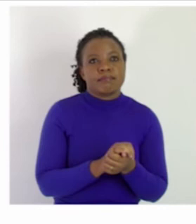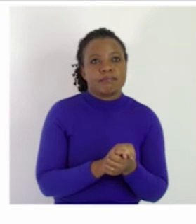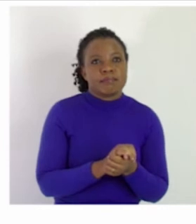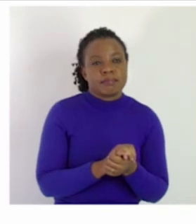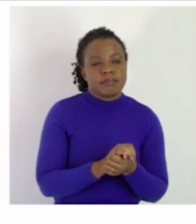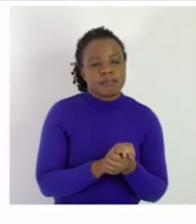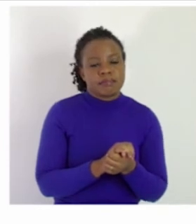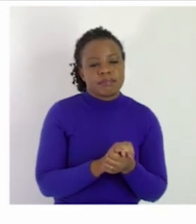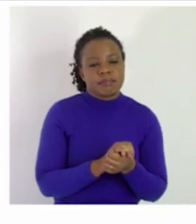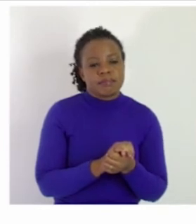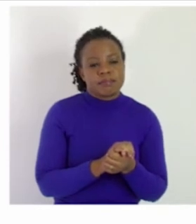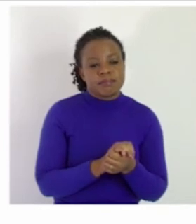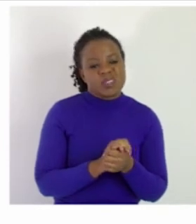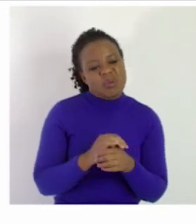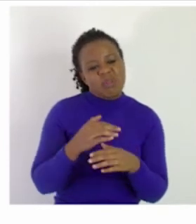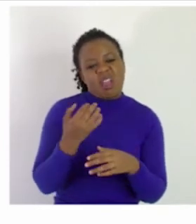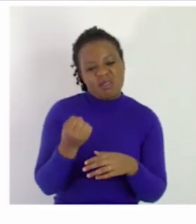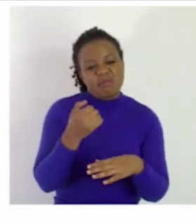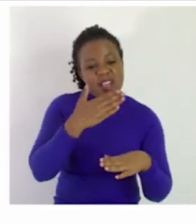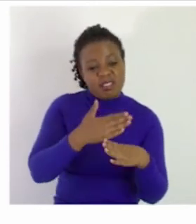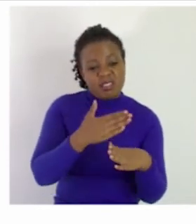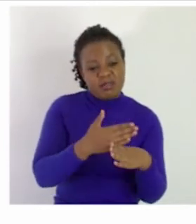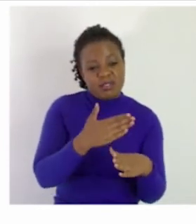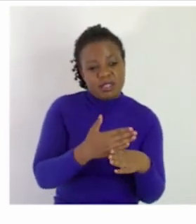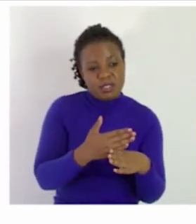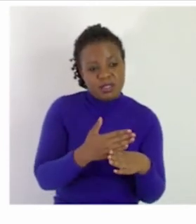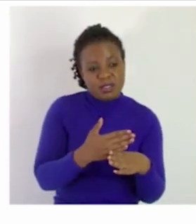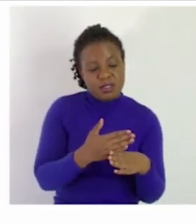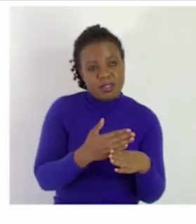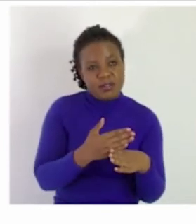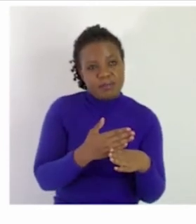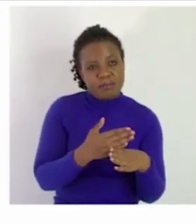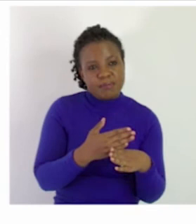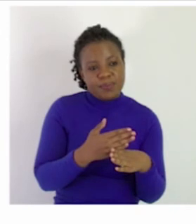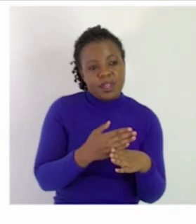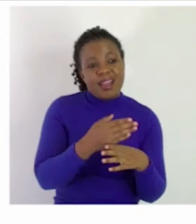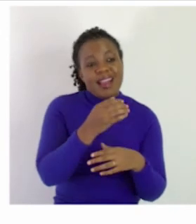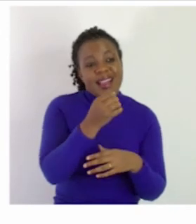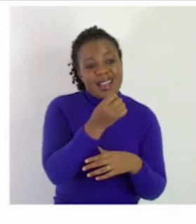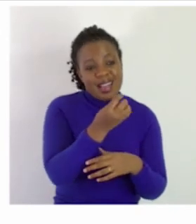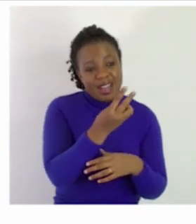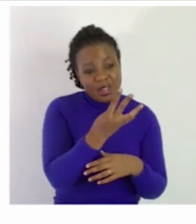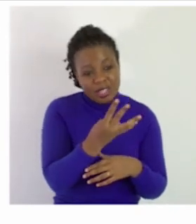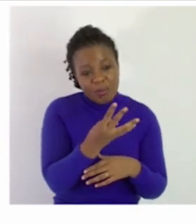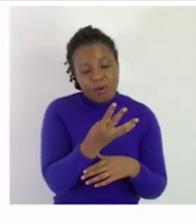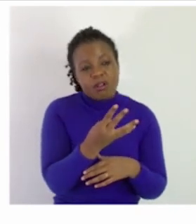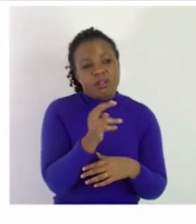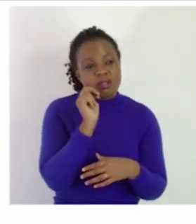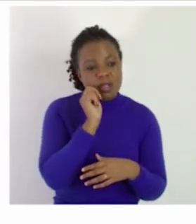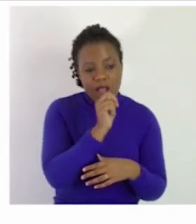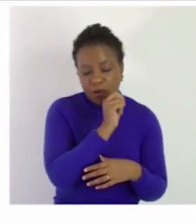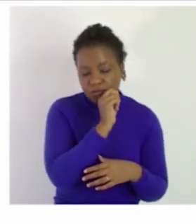Page 6 is another activity with countable and uncountable nouns.